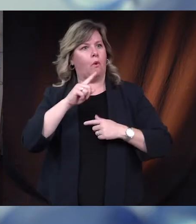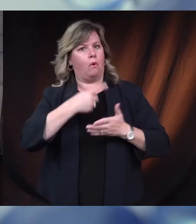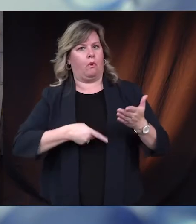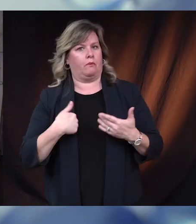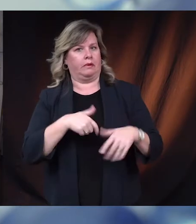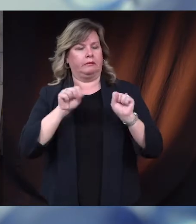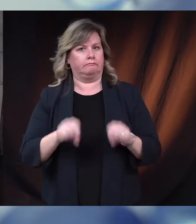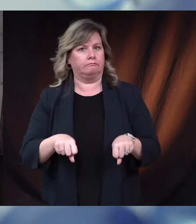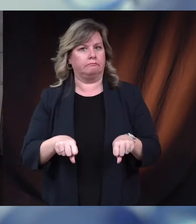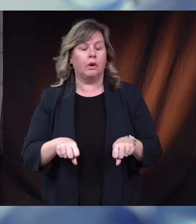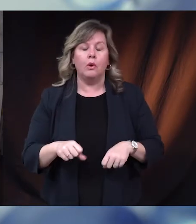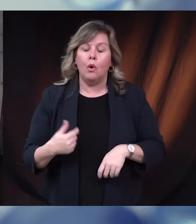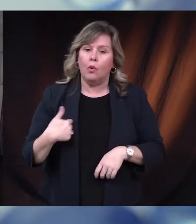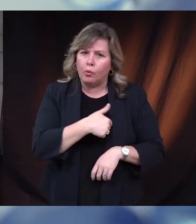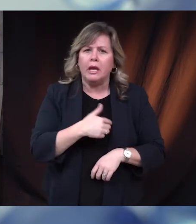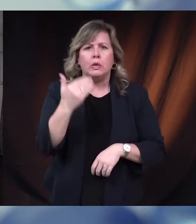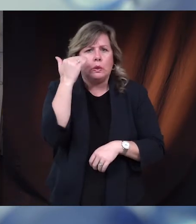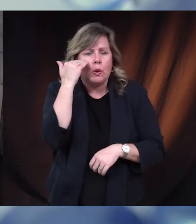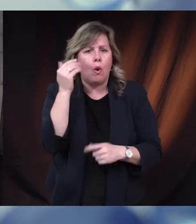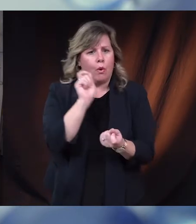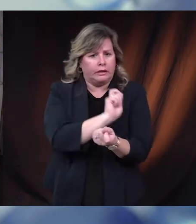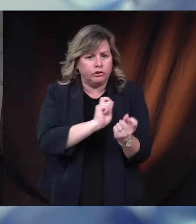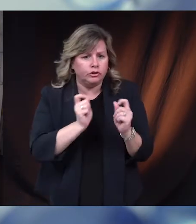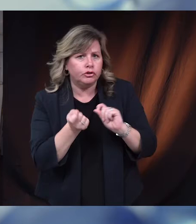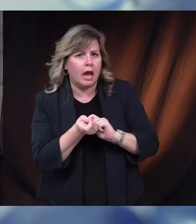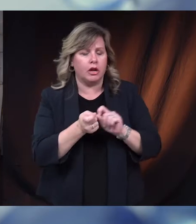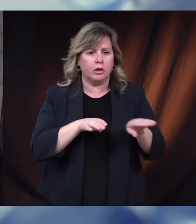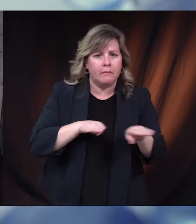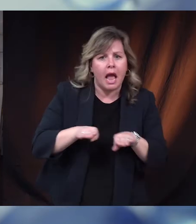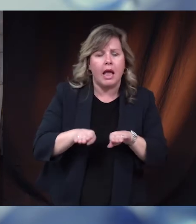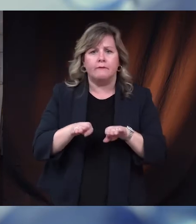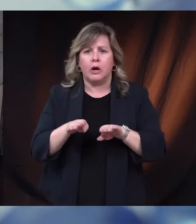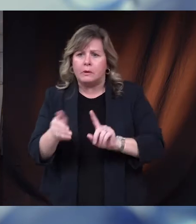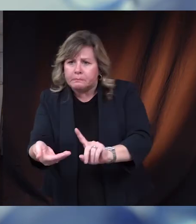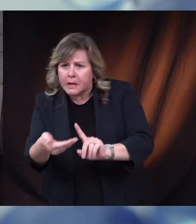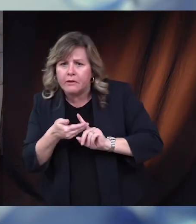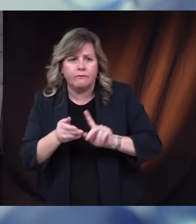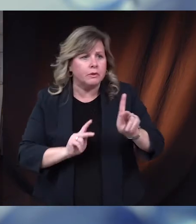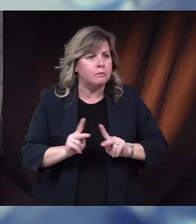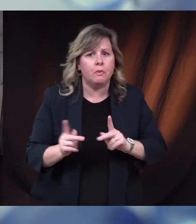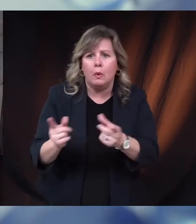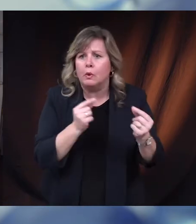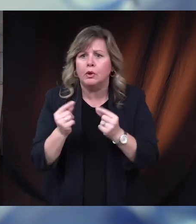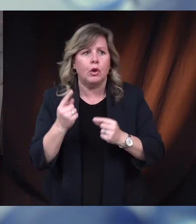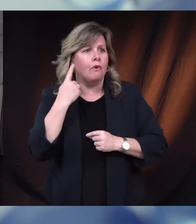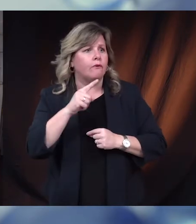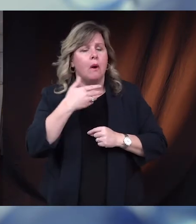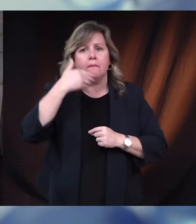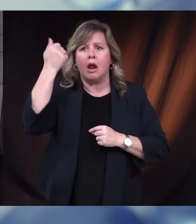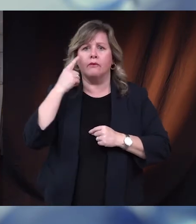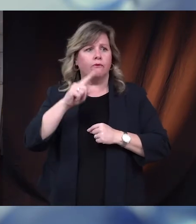health, we know that in order to change behavior or to convince people to do something for the better